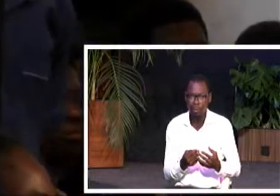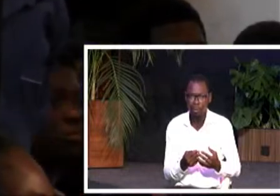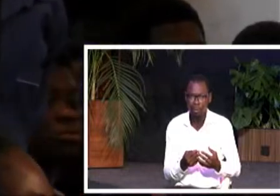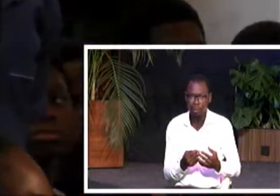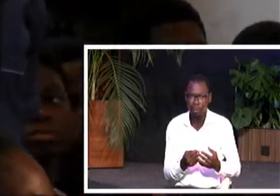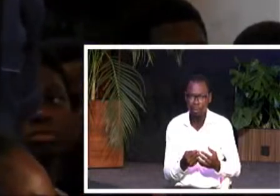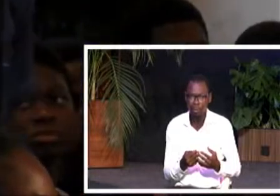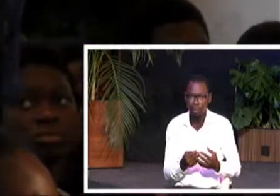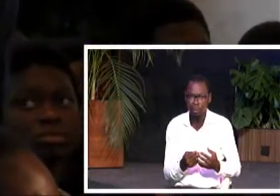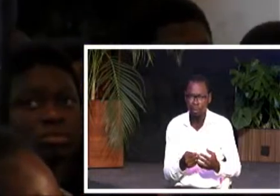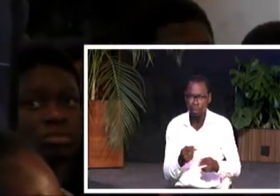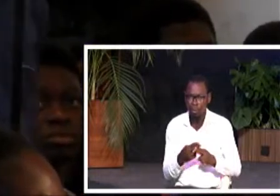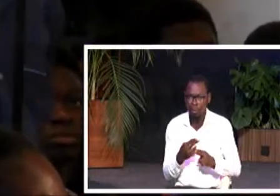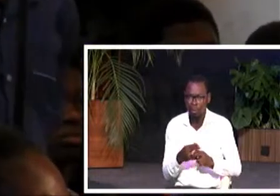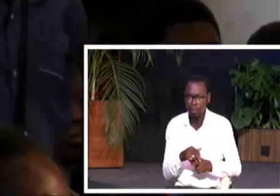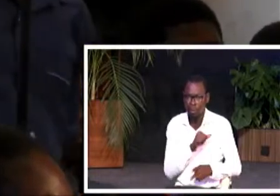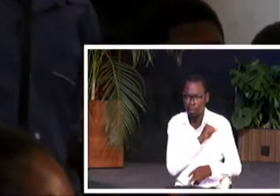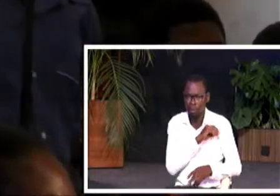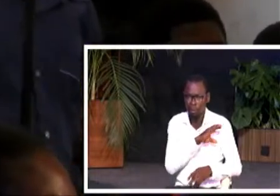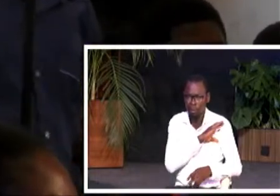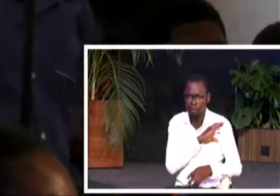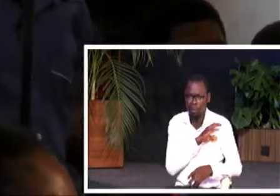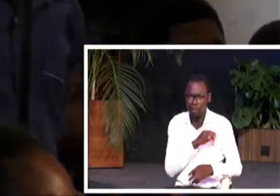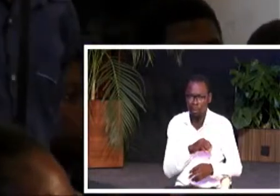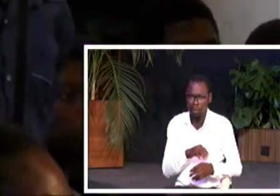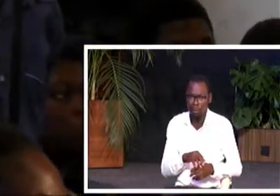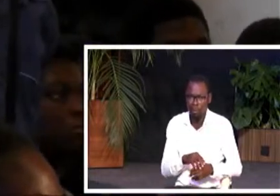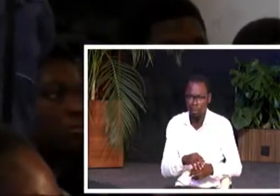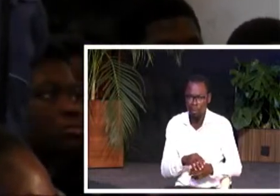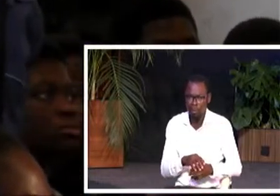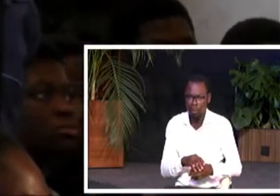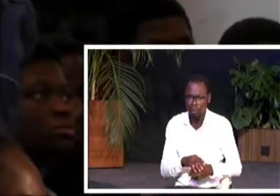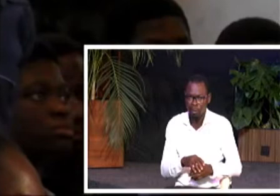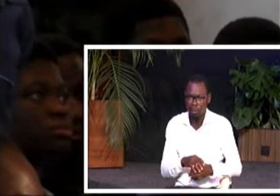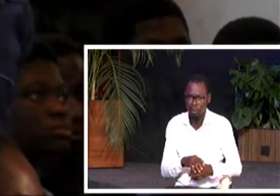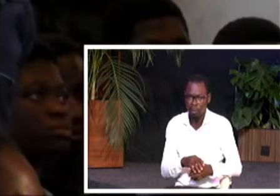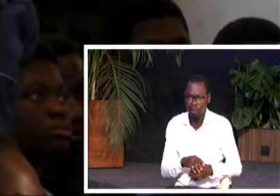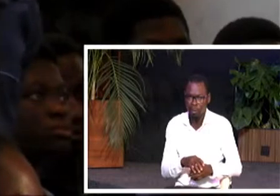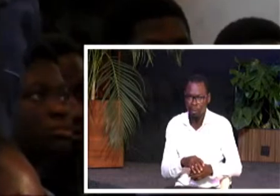My name is Clifford Asante. Clifford Asante.